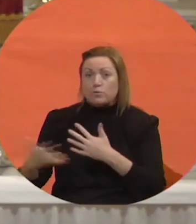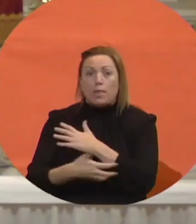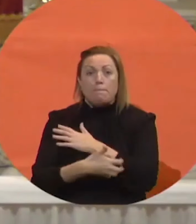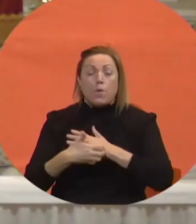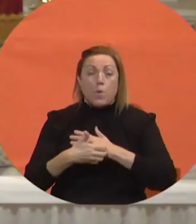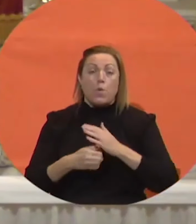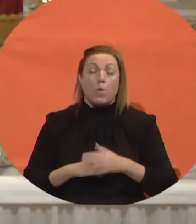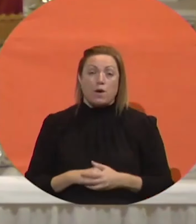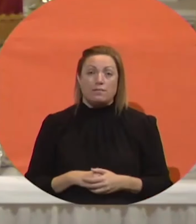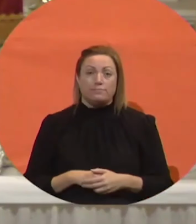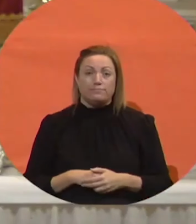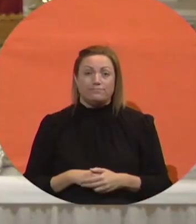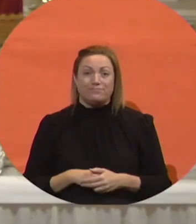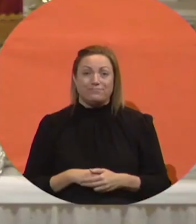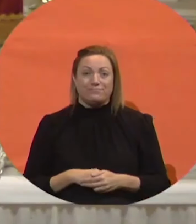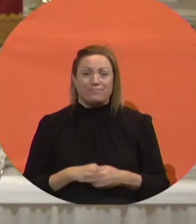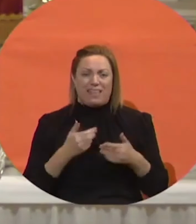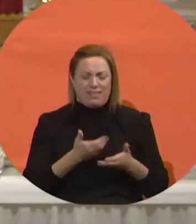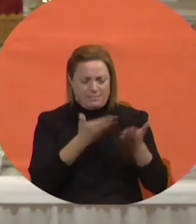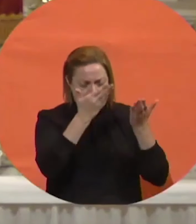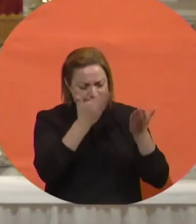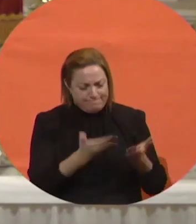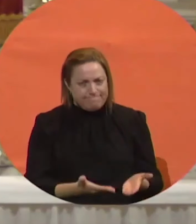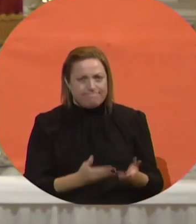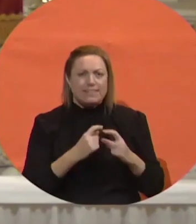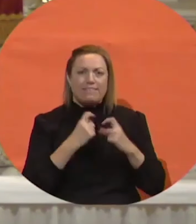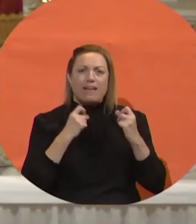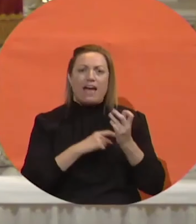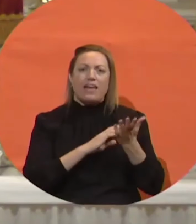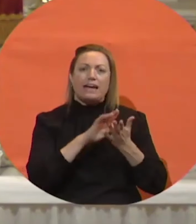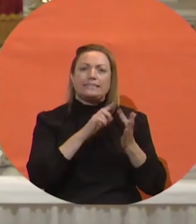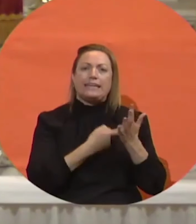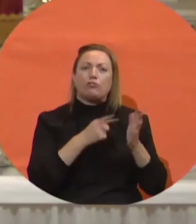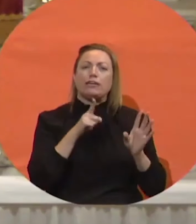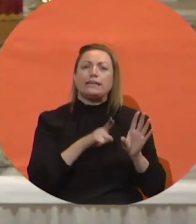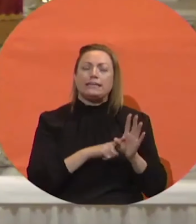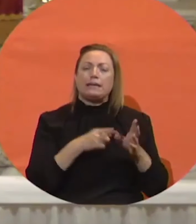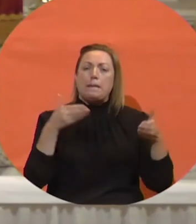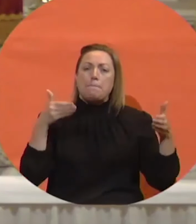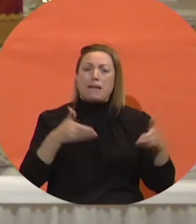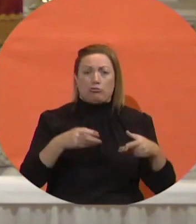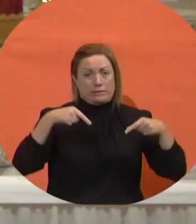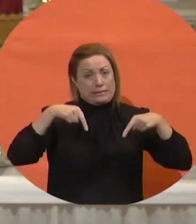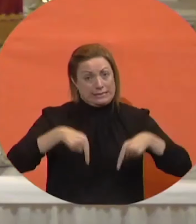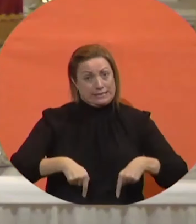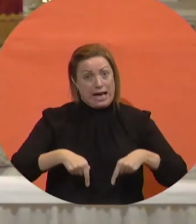This hero of the Australian Catholic priesthood is buried in our crypt,